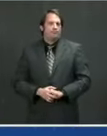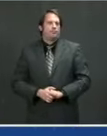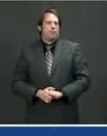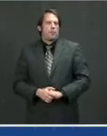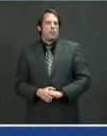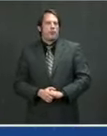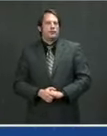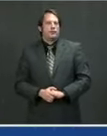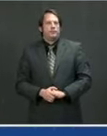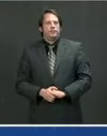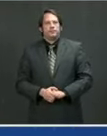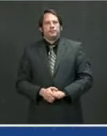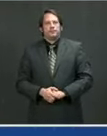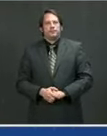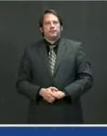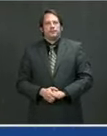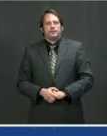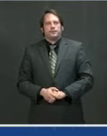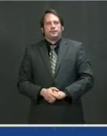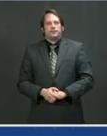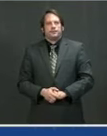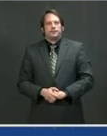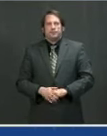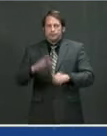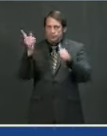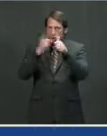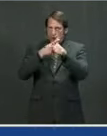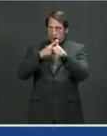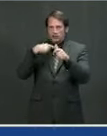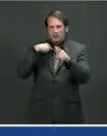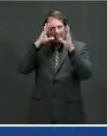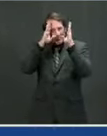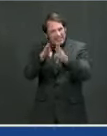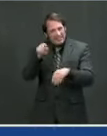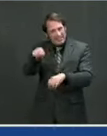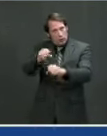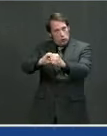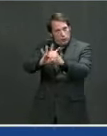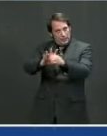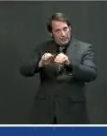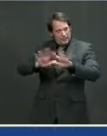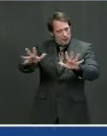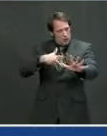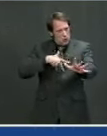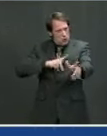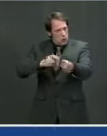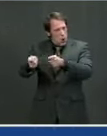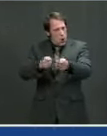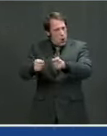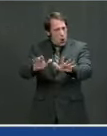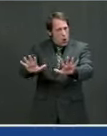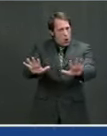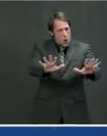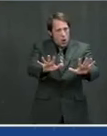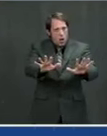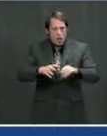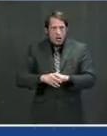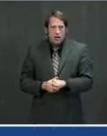the pandemic under control and helping our friends and neighbors throughout the Indo-Pacific region to recover. Earlier this